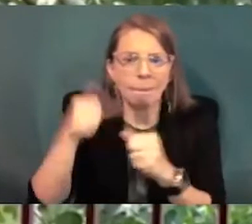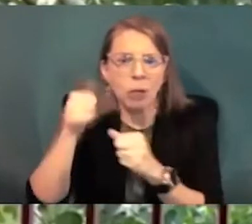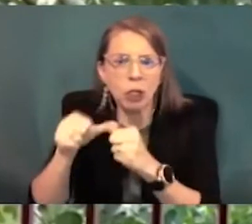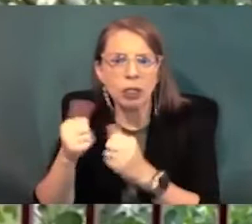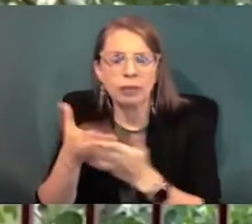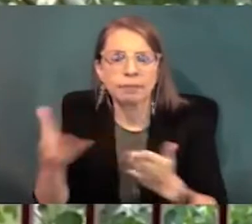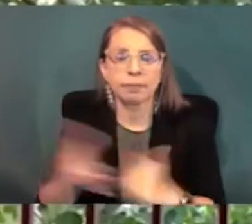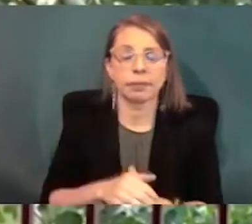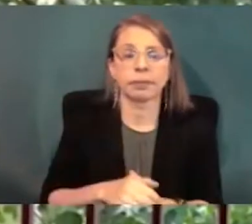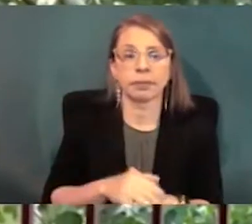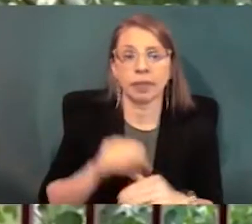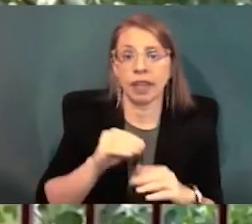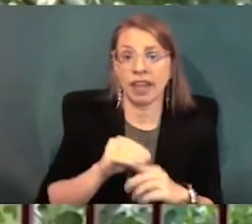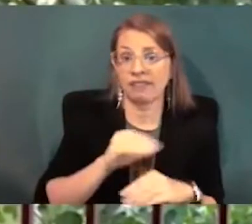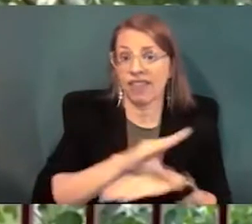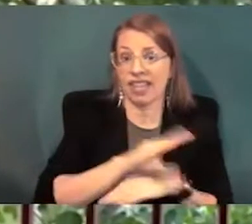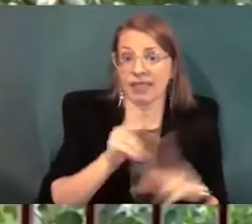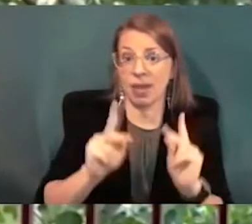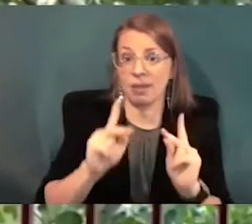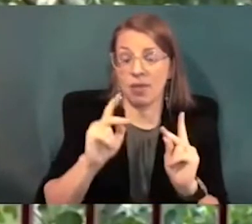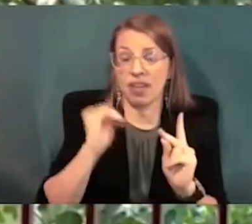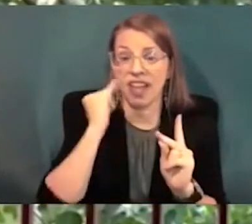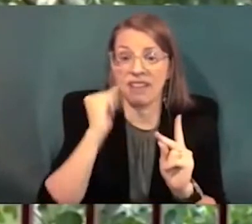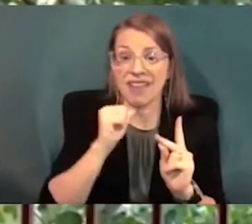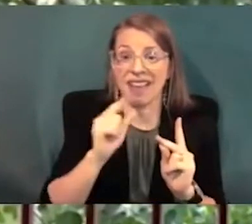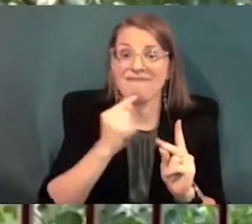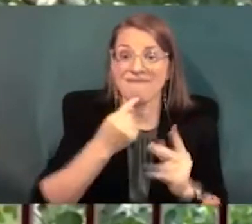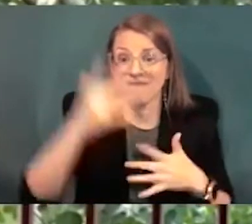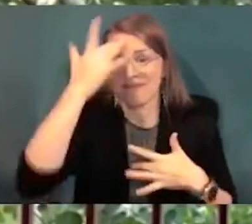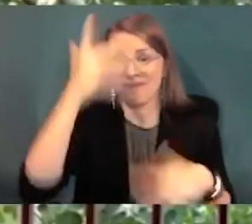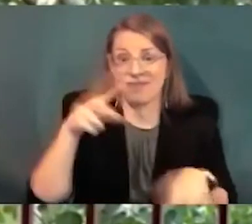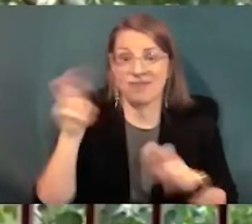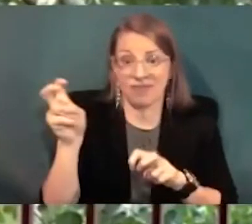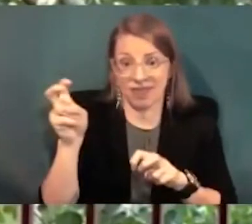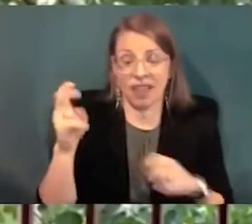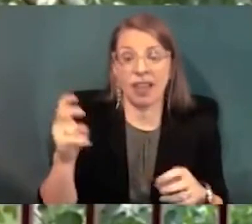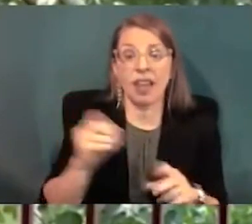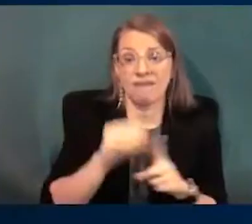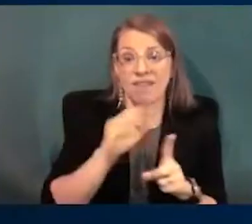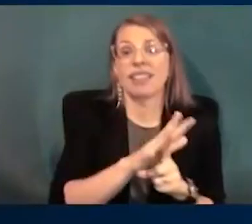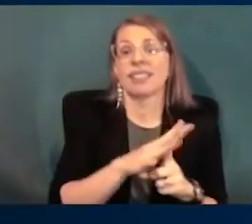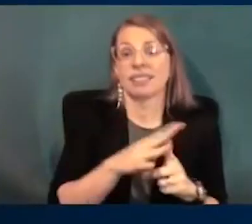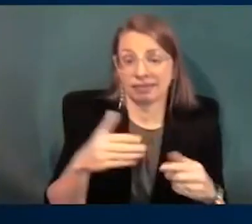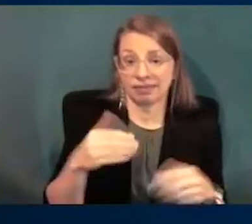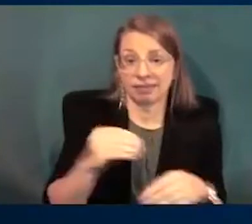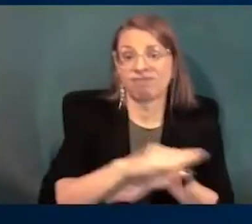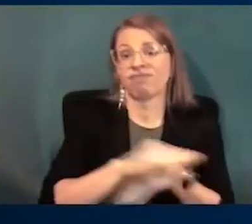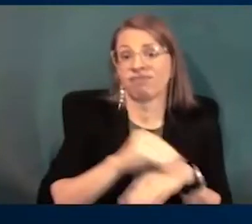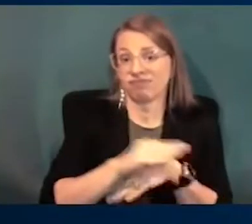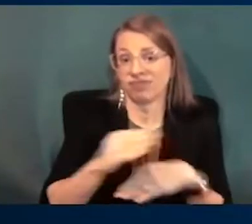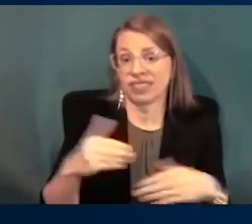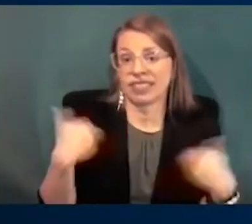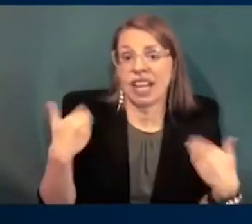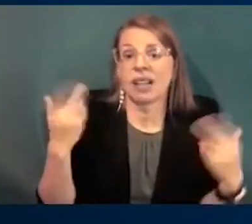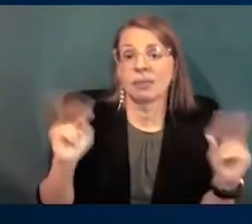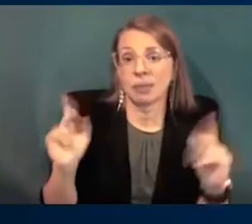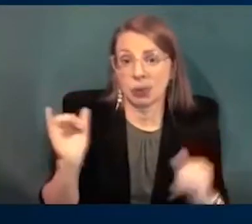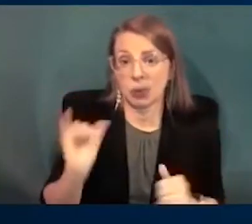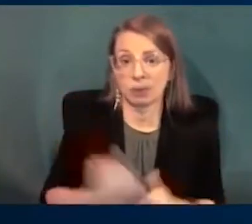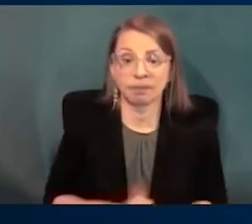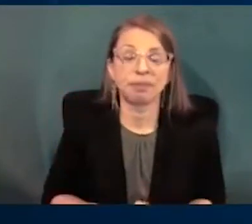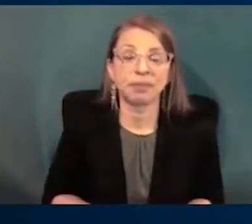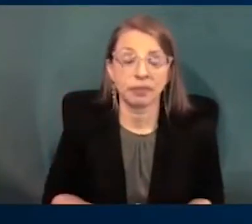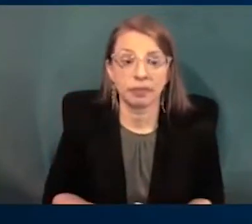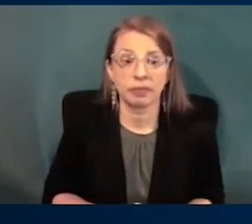people even if they are not ill enough to go to the hospital. It affects even young people. Yeah, so again, we just can't emphasize enough